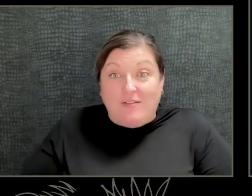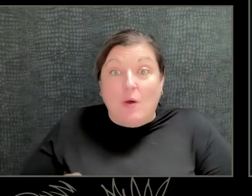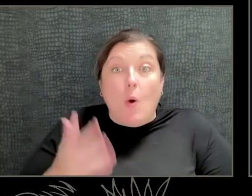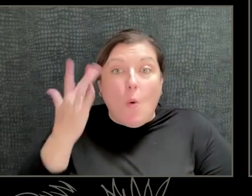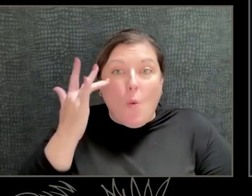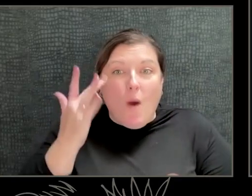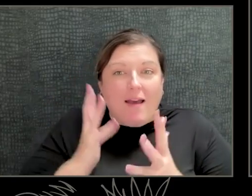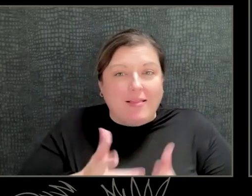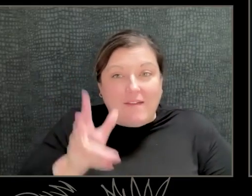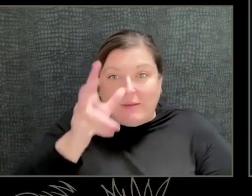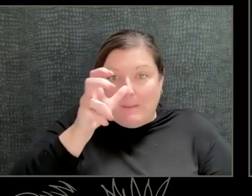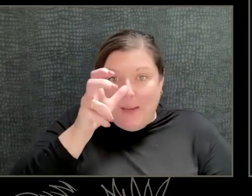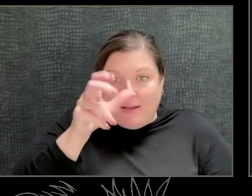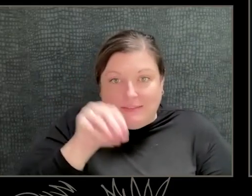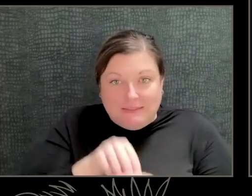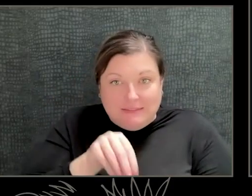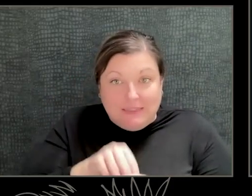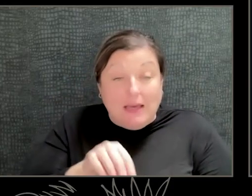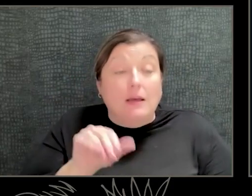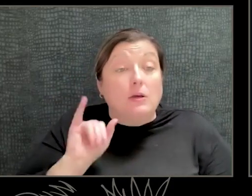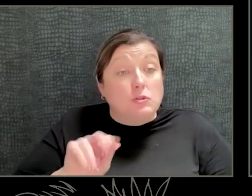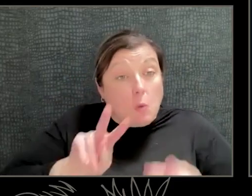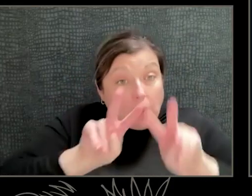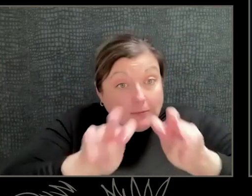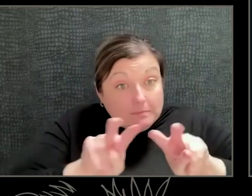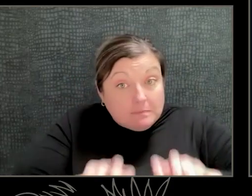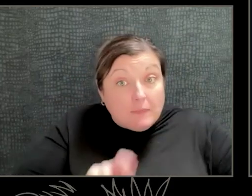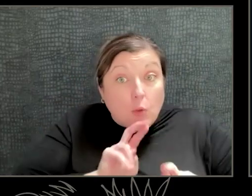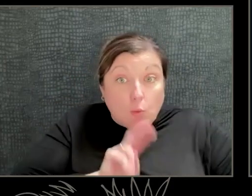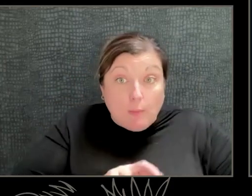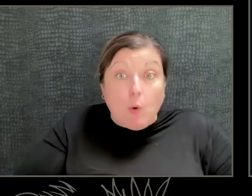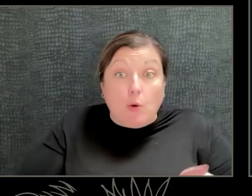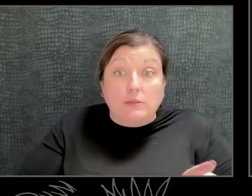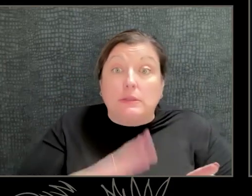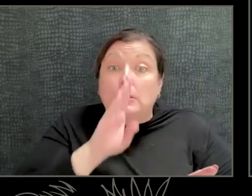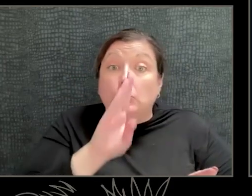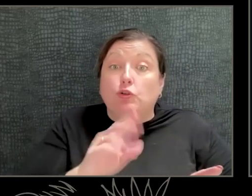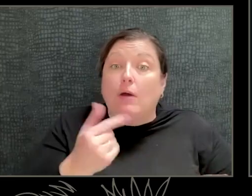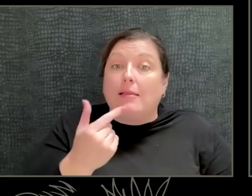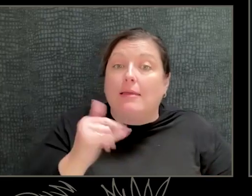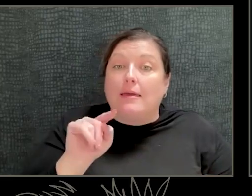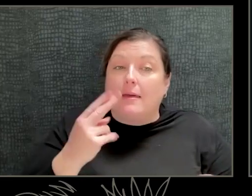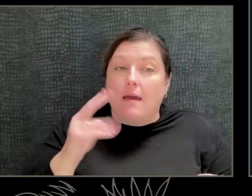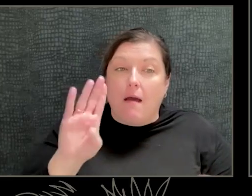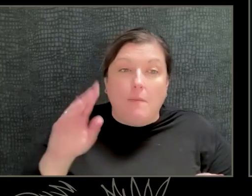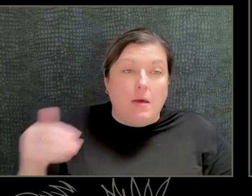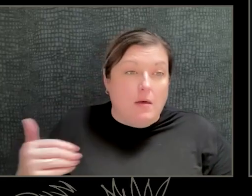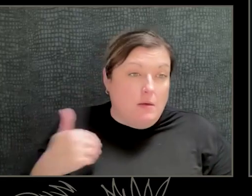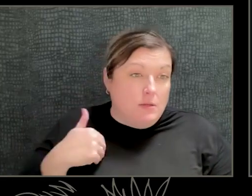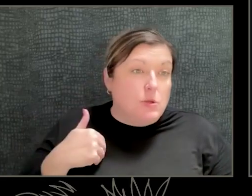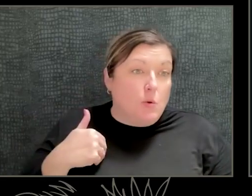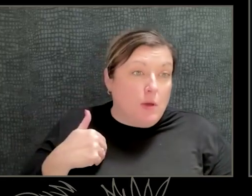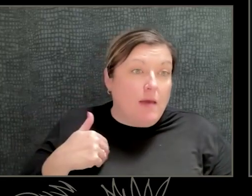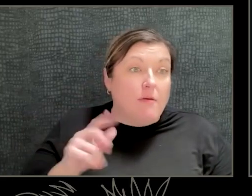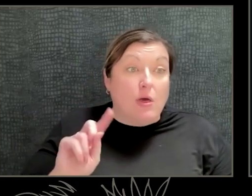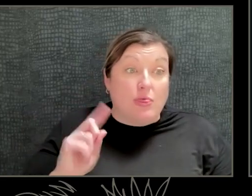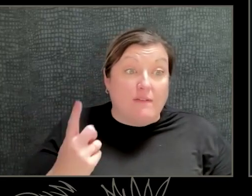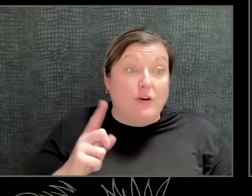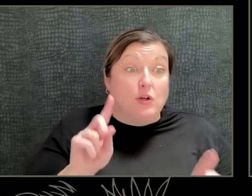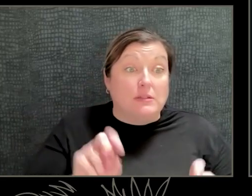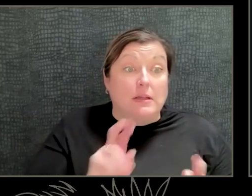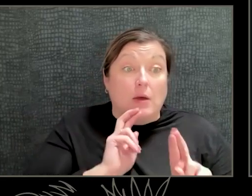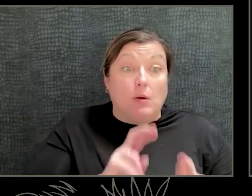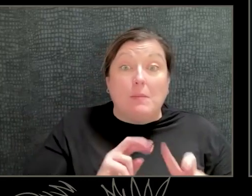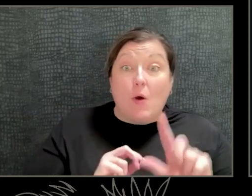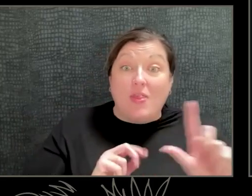in there. So we can dig into the test reports directly in GitHub. So we have the first test report